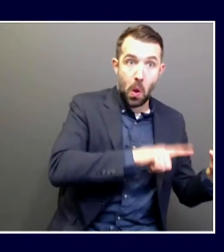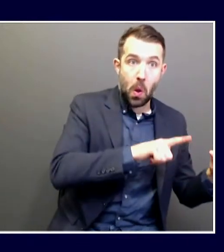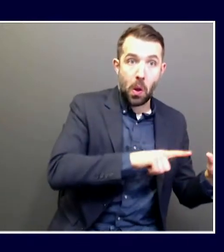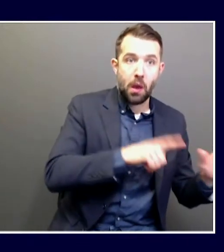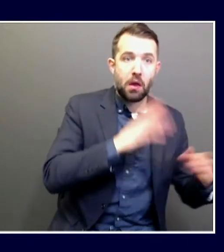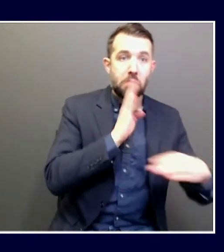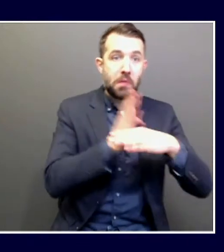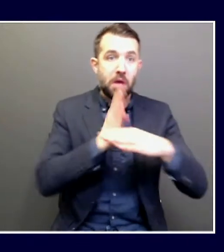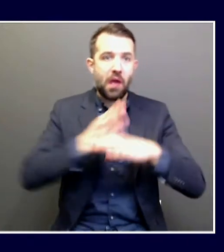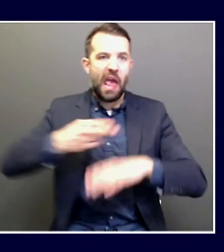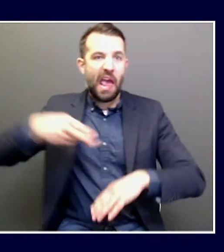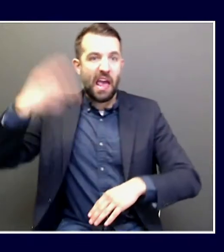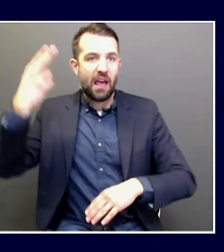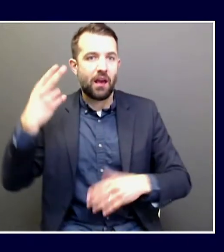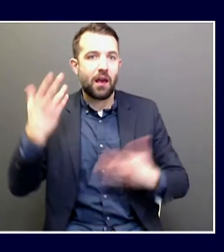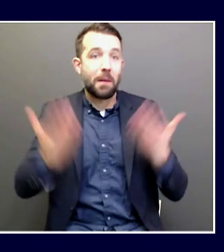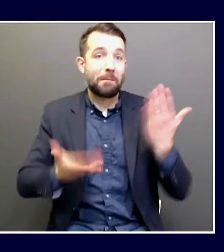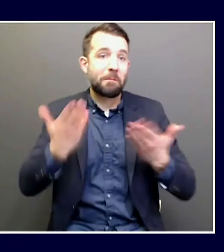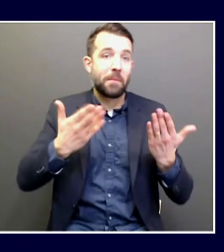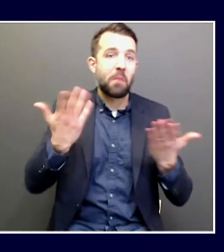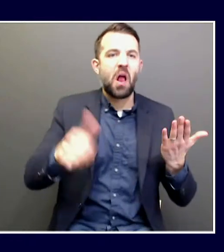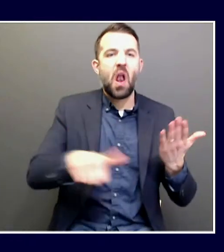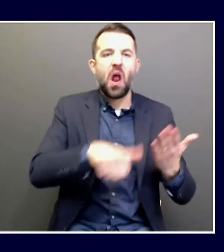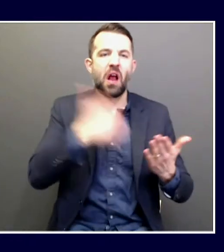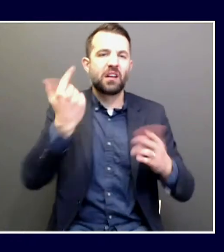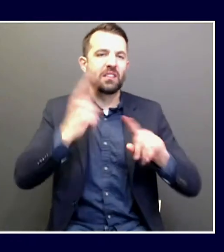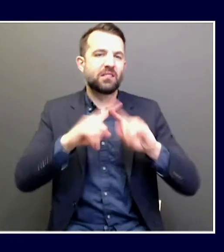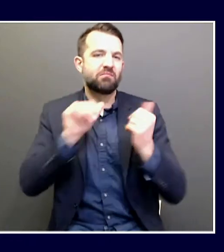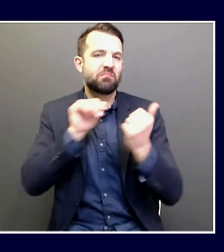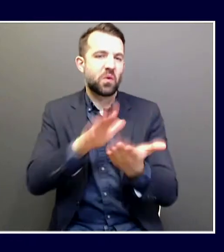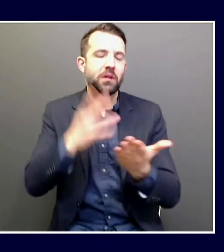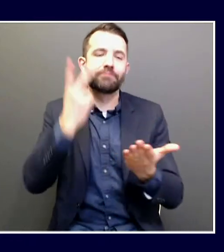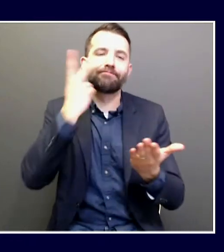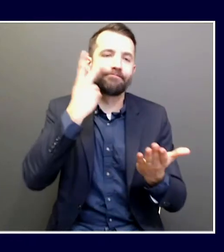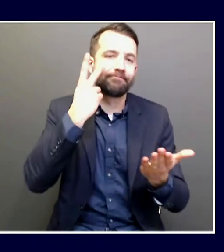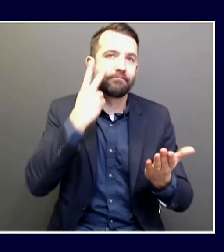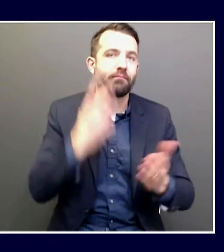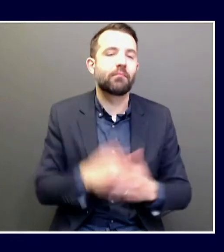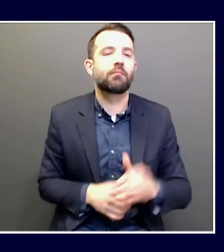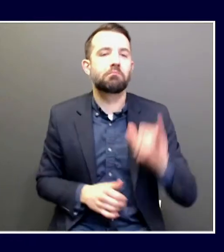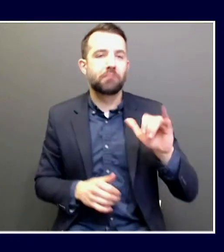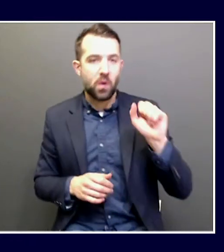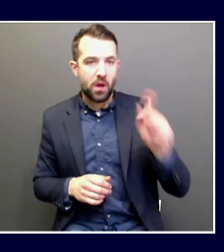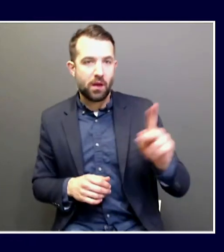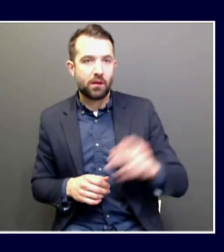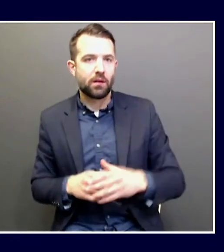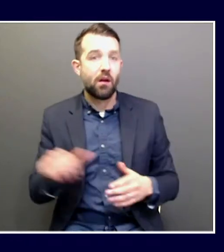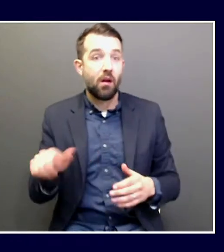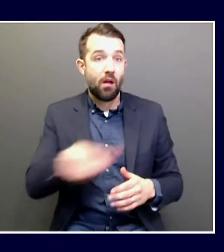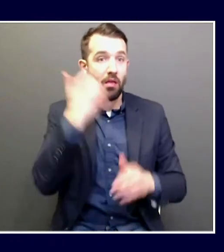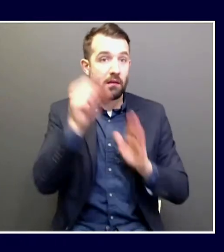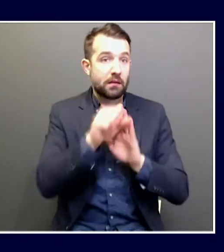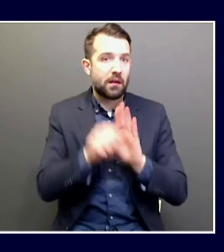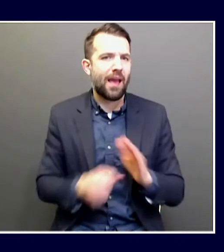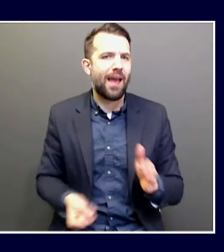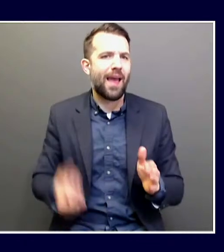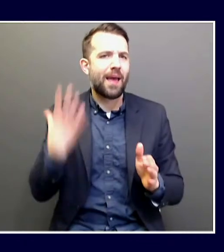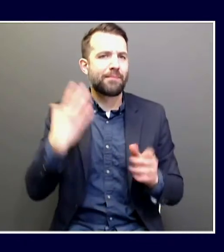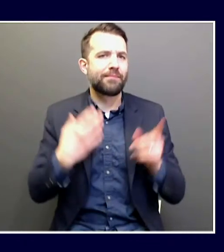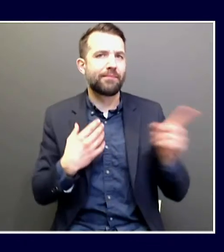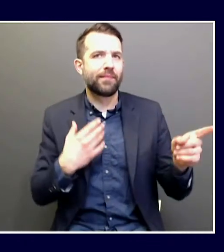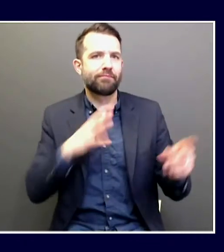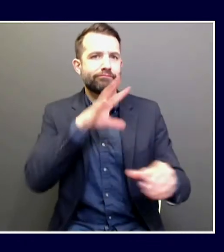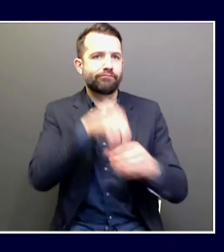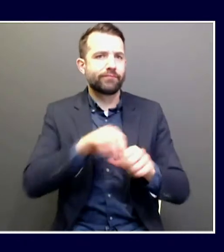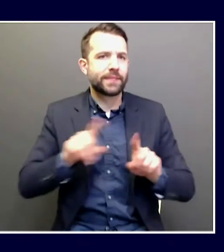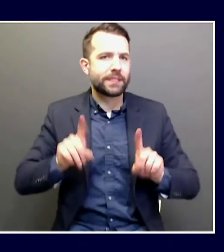details to come on that, Patty. Okay, thanks. And do you have a sense how many other states are ramping up wastewater testing like